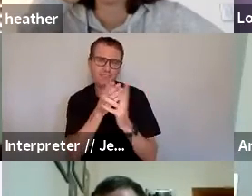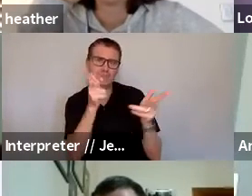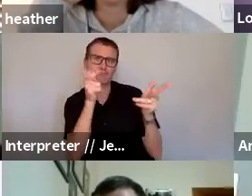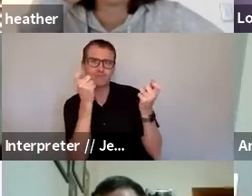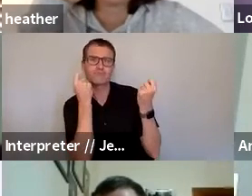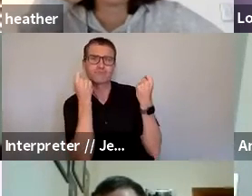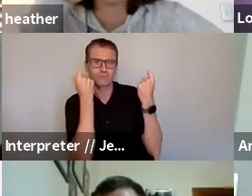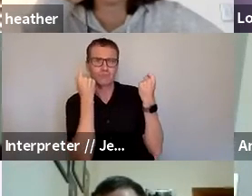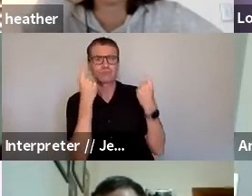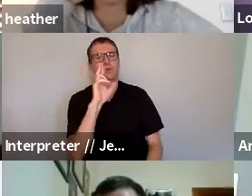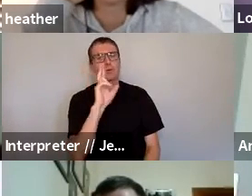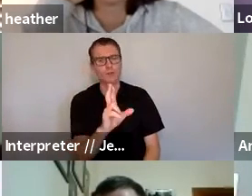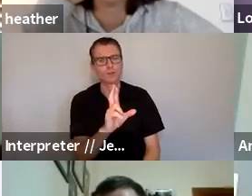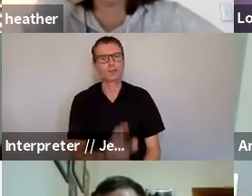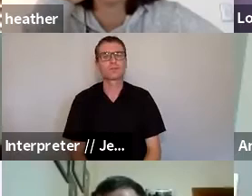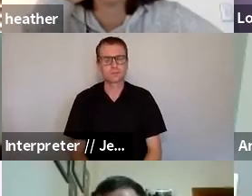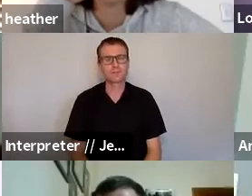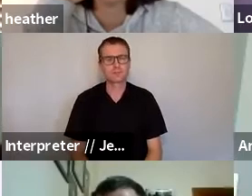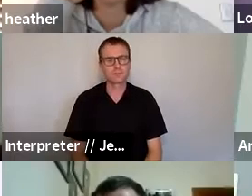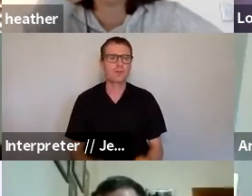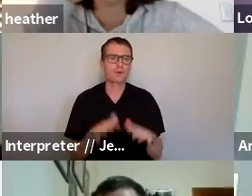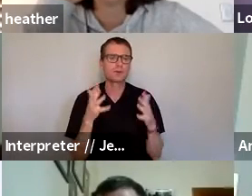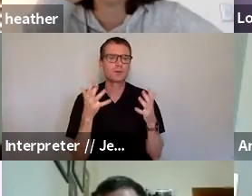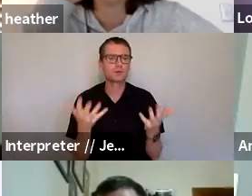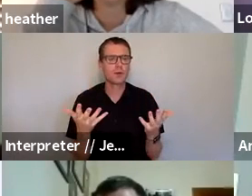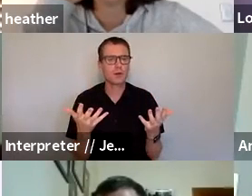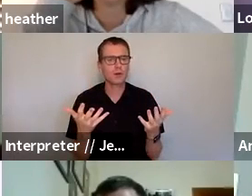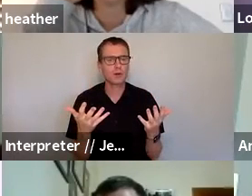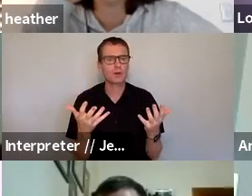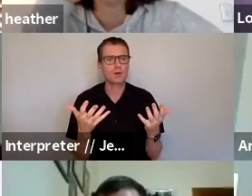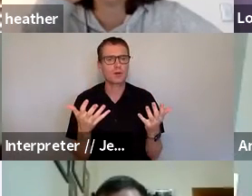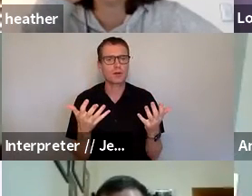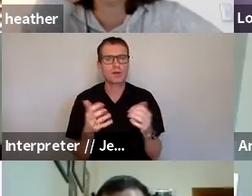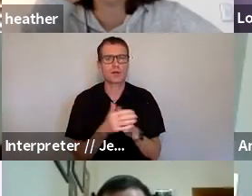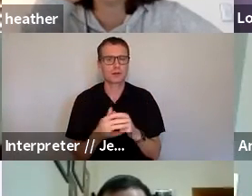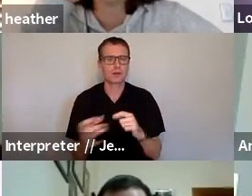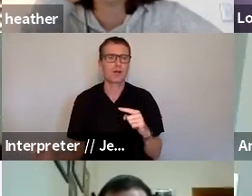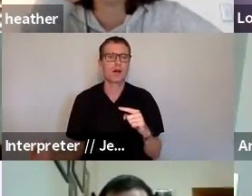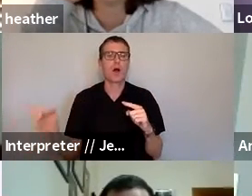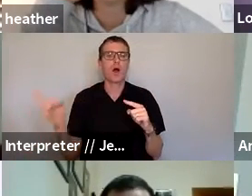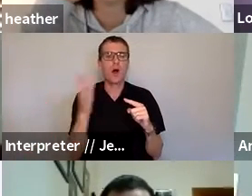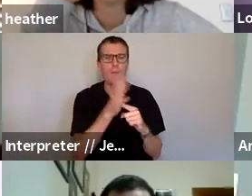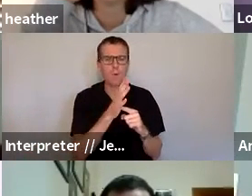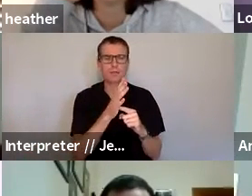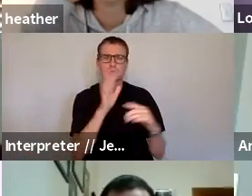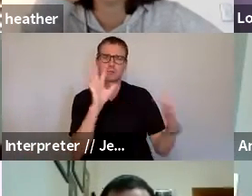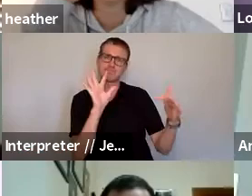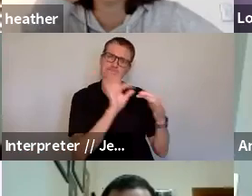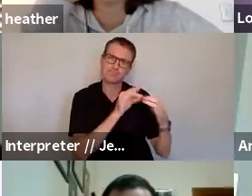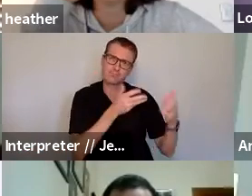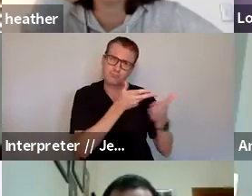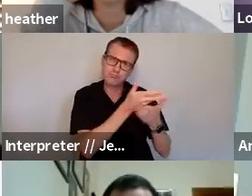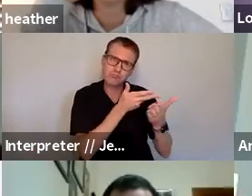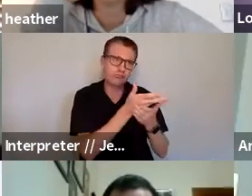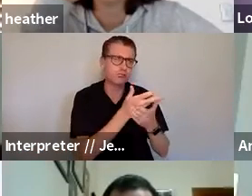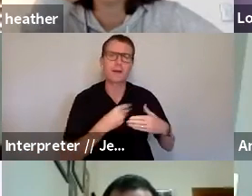I think it's about getting back on board and working with companies, and how can we move it into this different platform